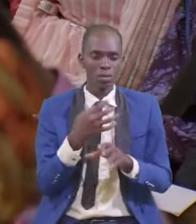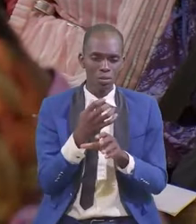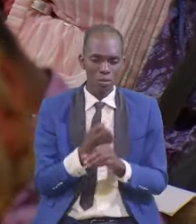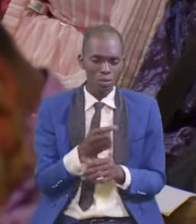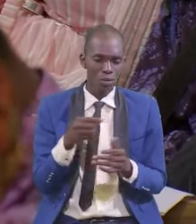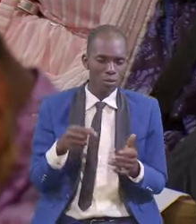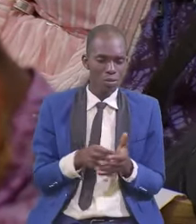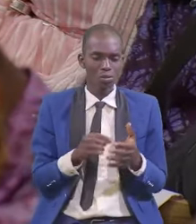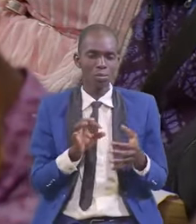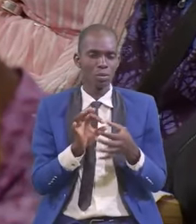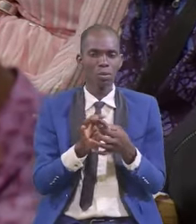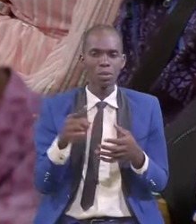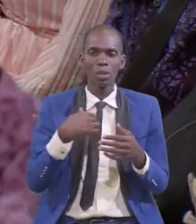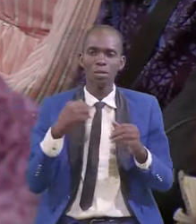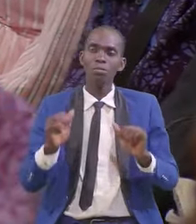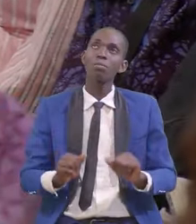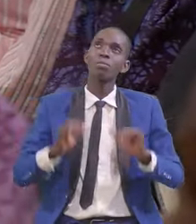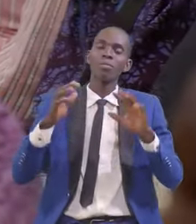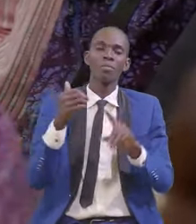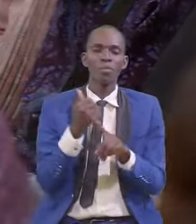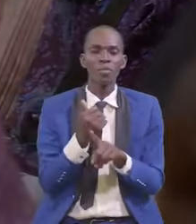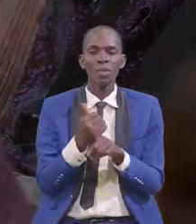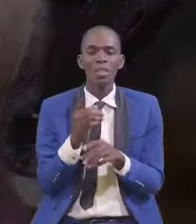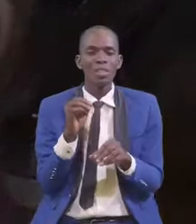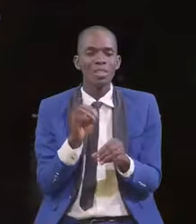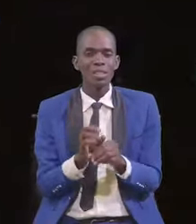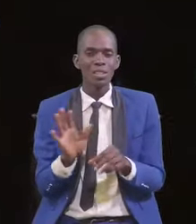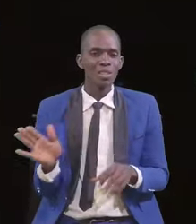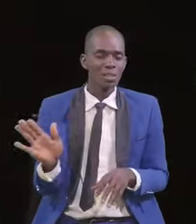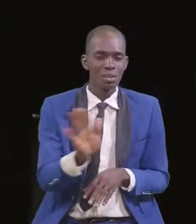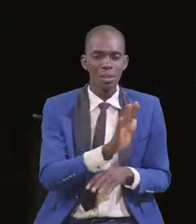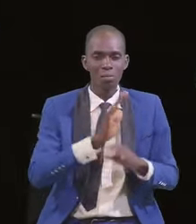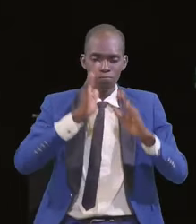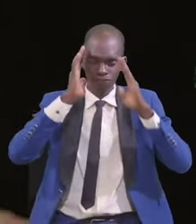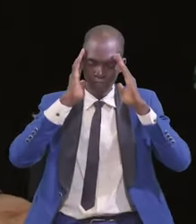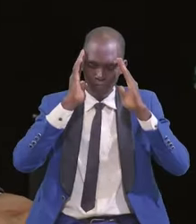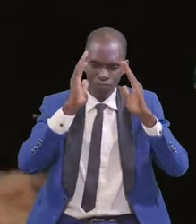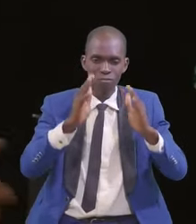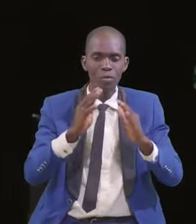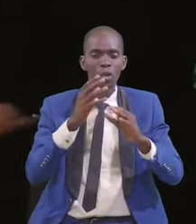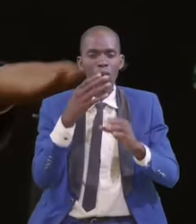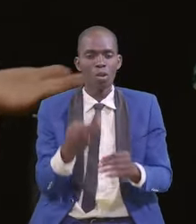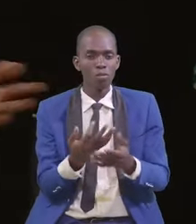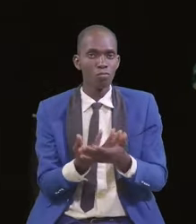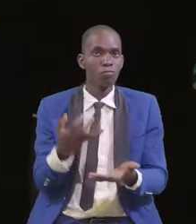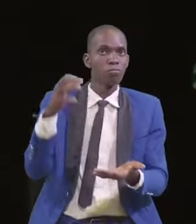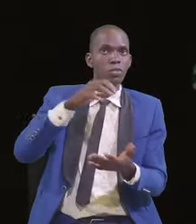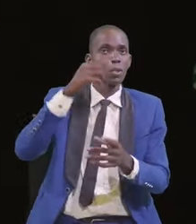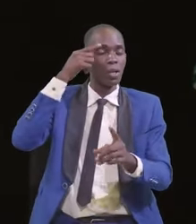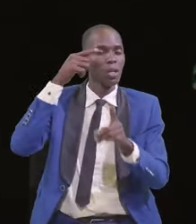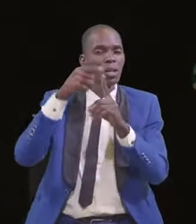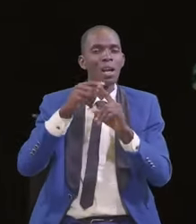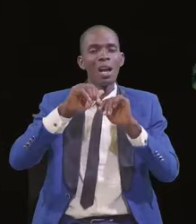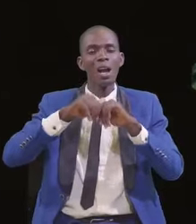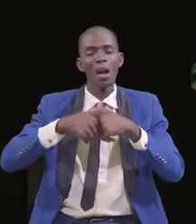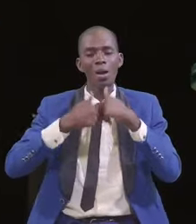committed themselves in their in their pursuit of riches and now how can they come